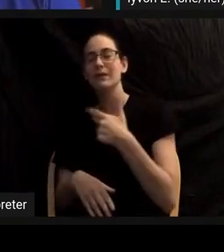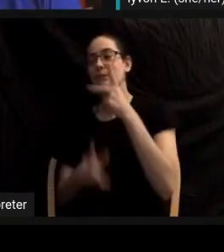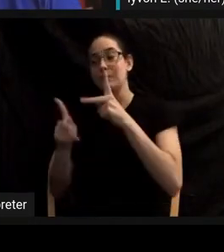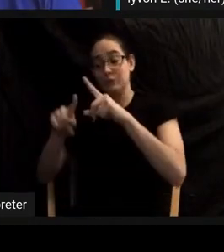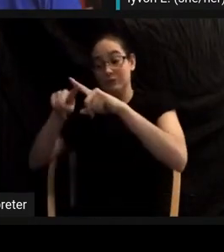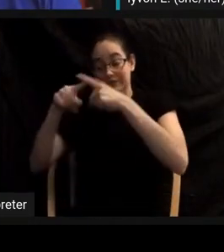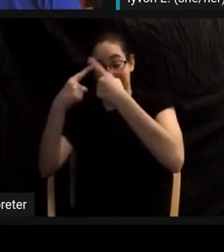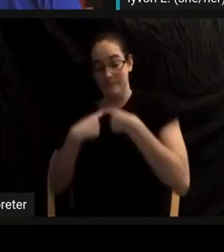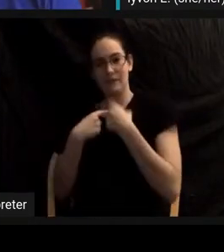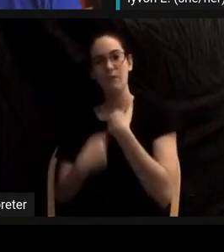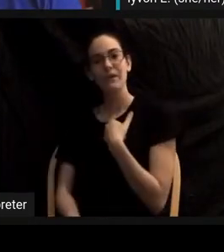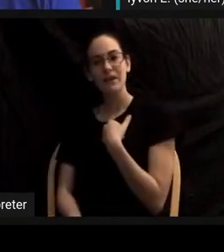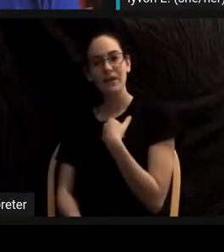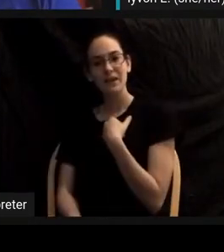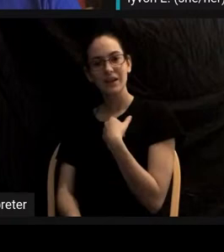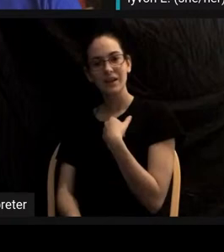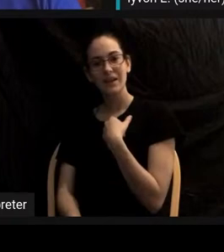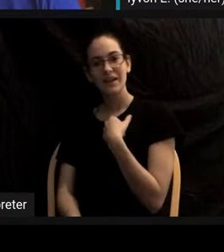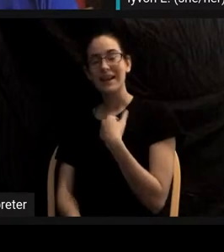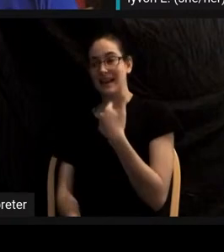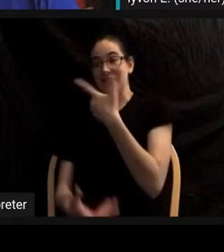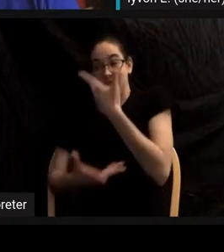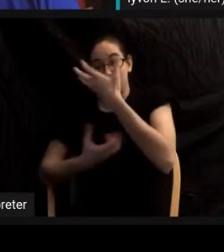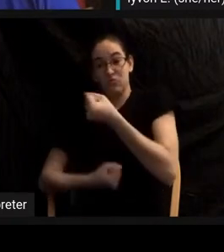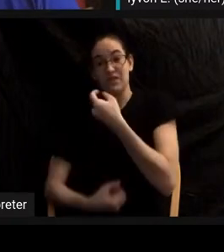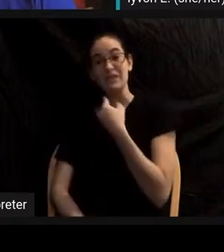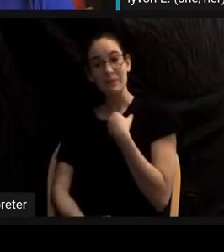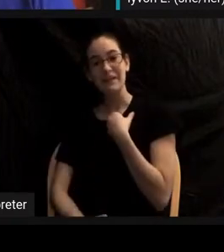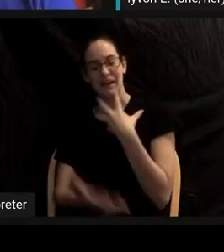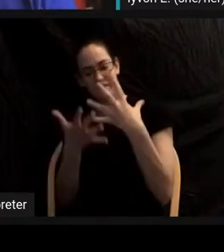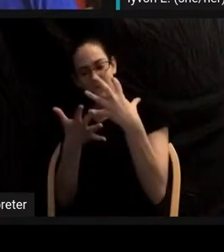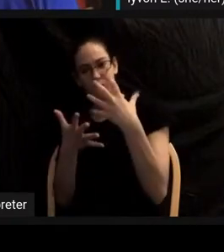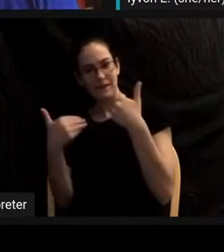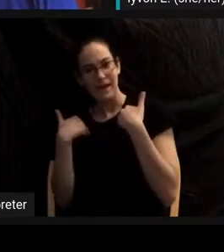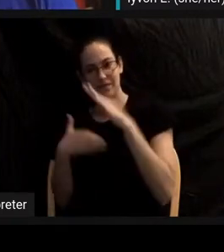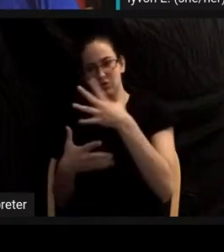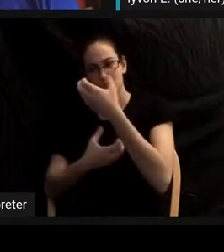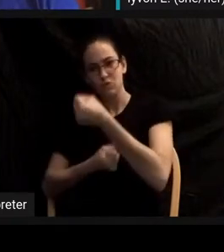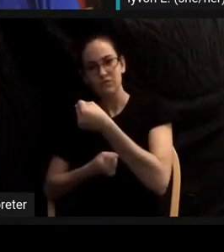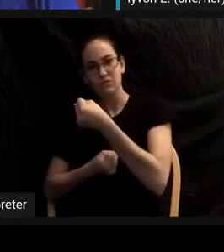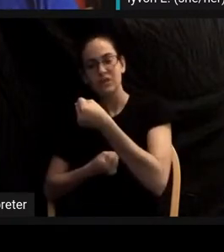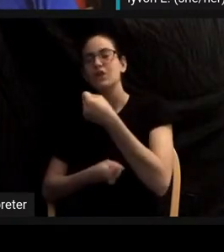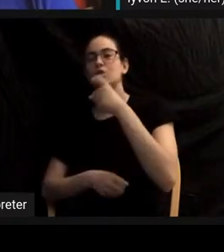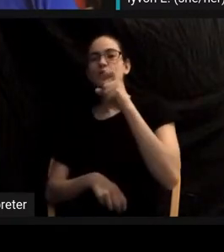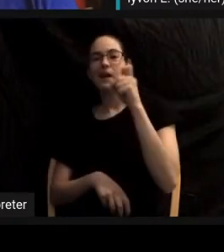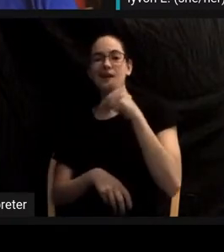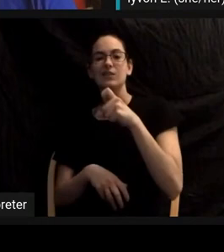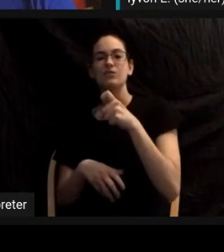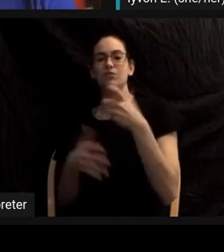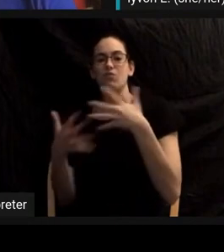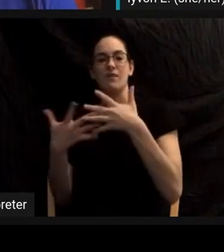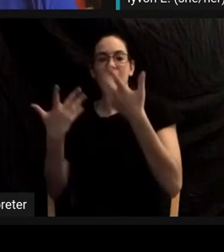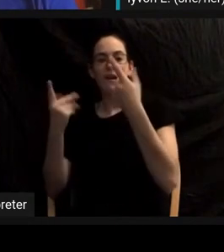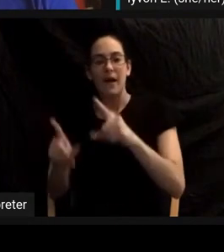and like I have their trust, I've earned their trust, and to continue to earn their trust, I need to make sure that whatever's gotta happen